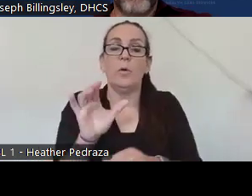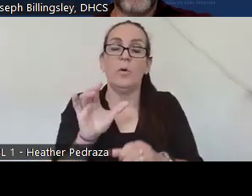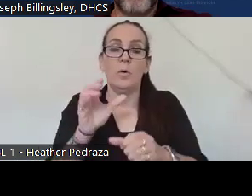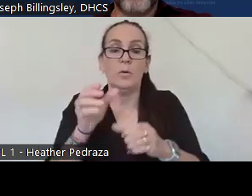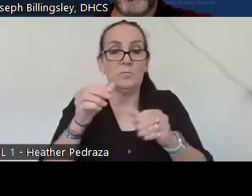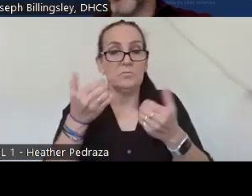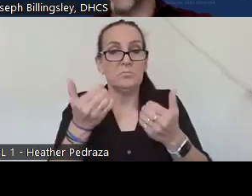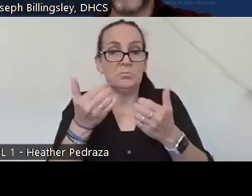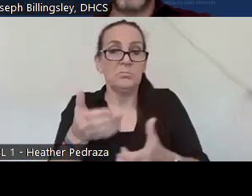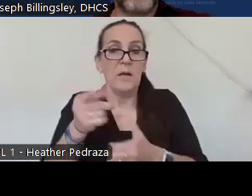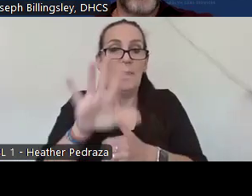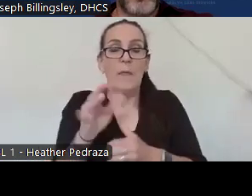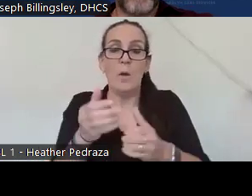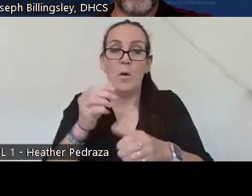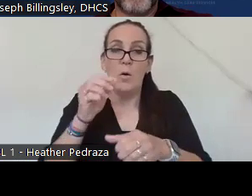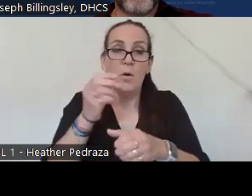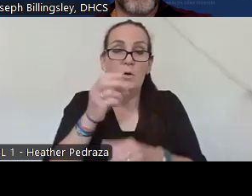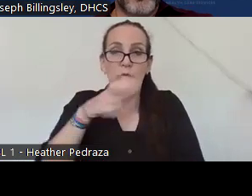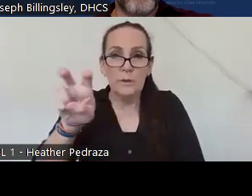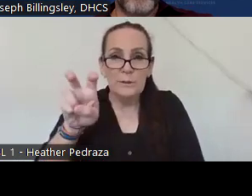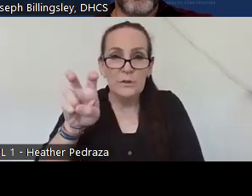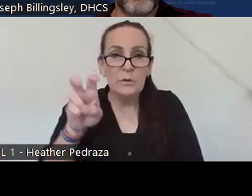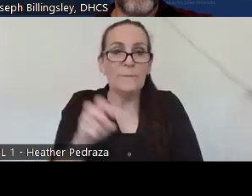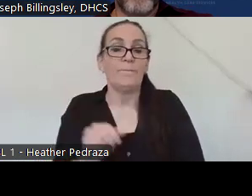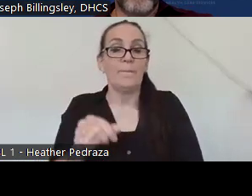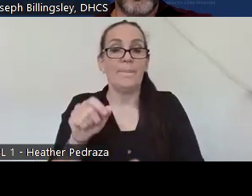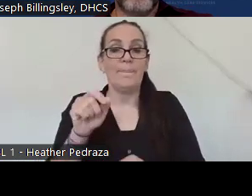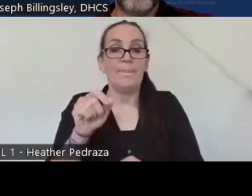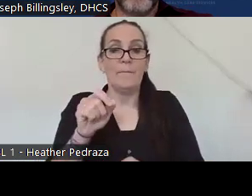transition to achieve time-bound continuity of care agreements